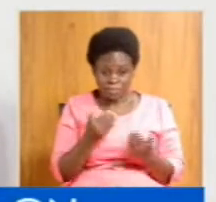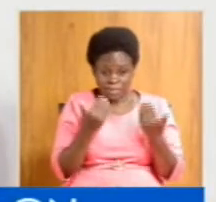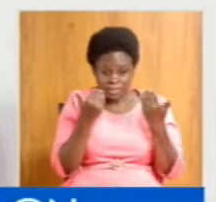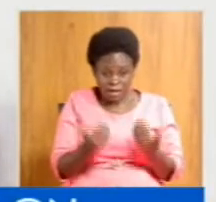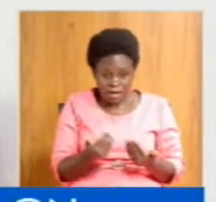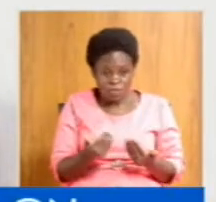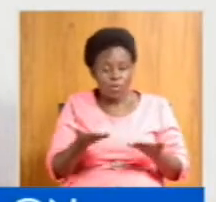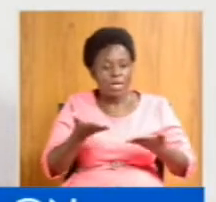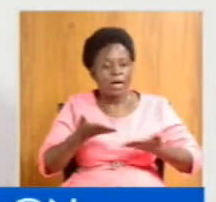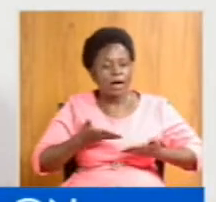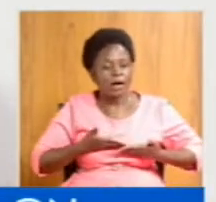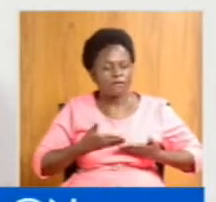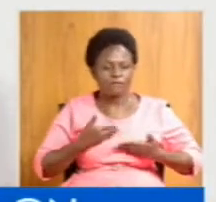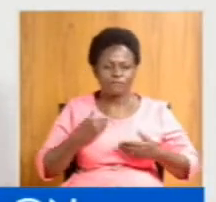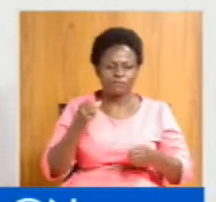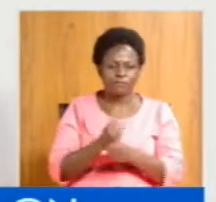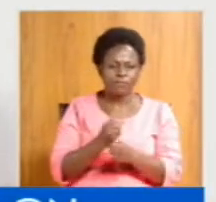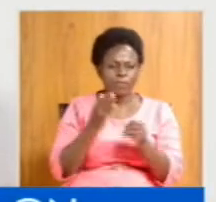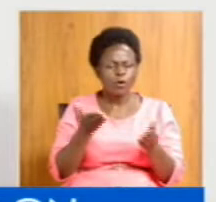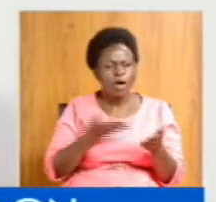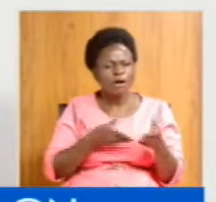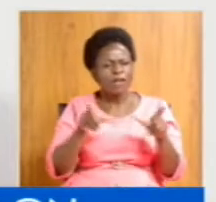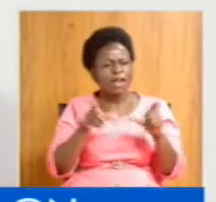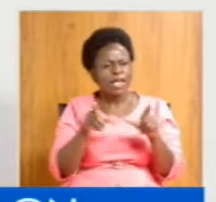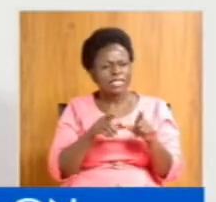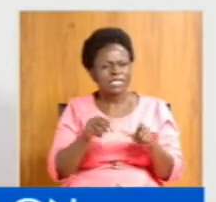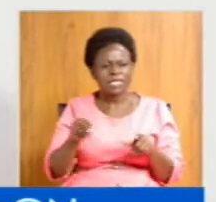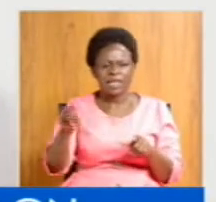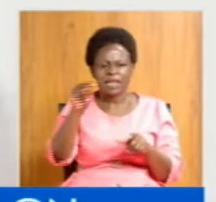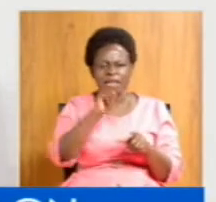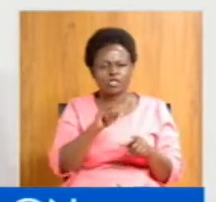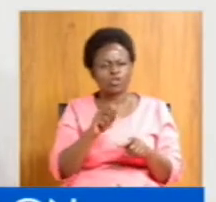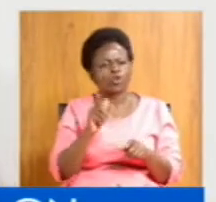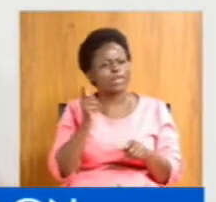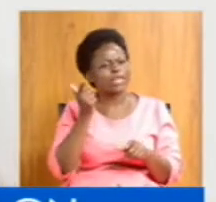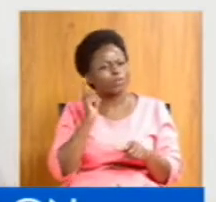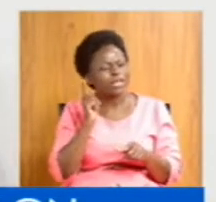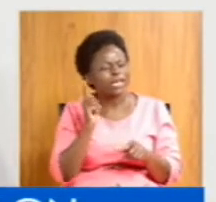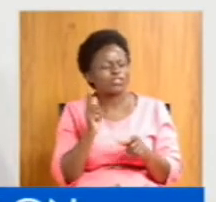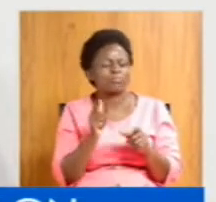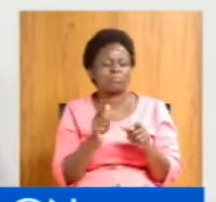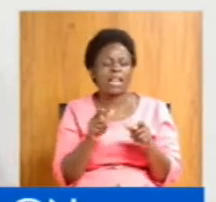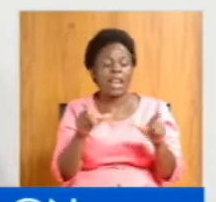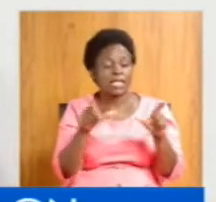we have operators that hold licenses we call the National Telecommunication Operator Licenses,